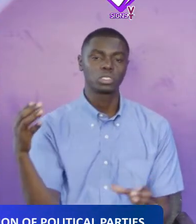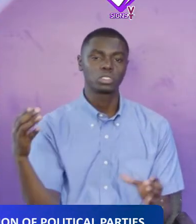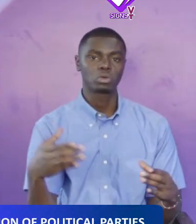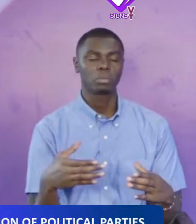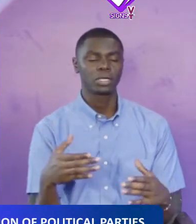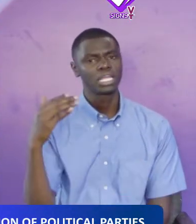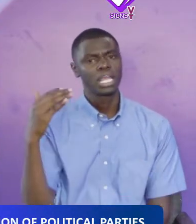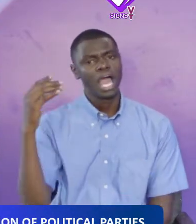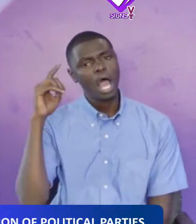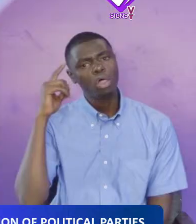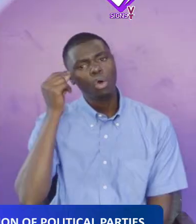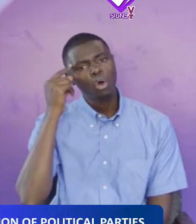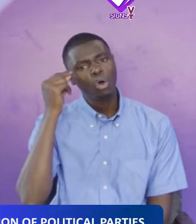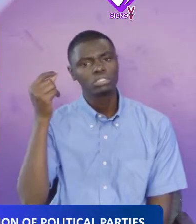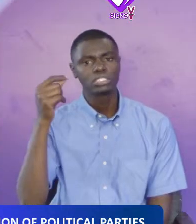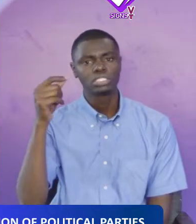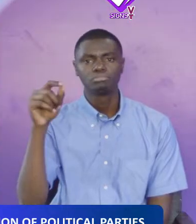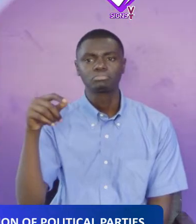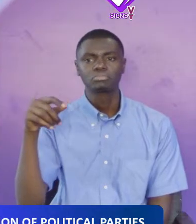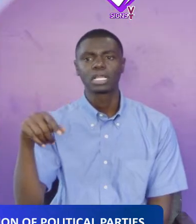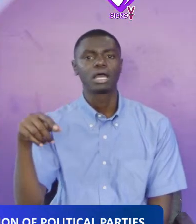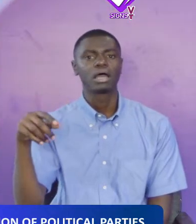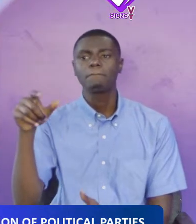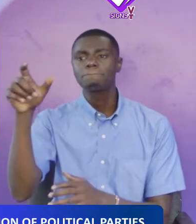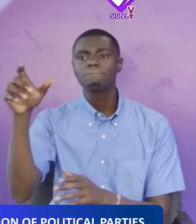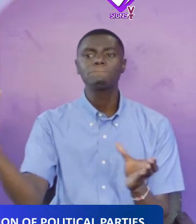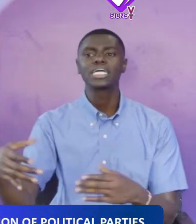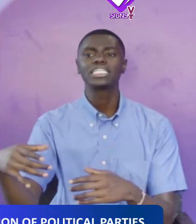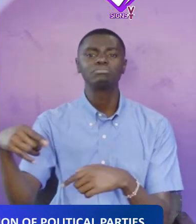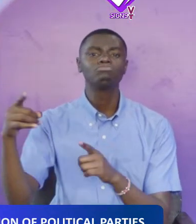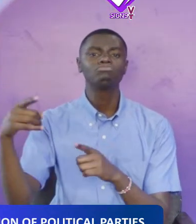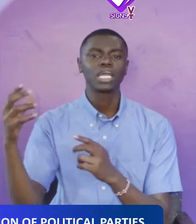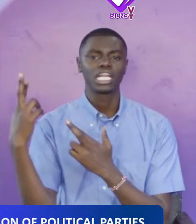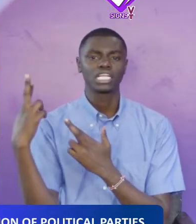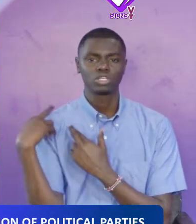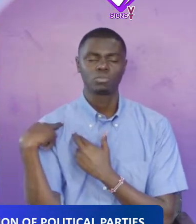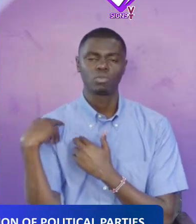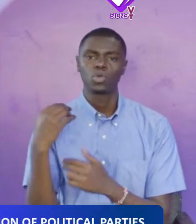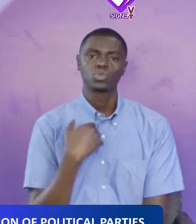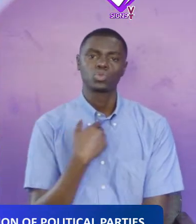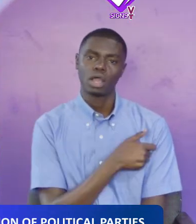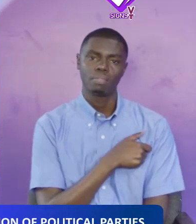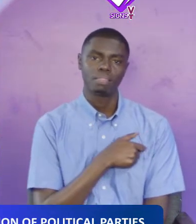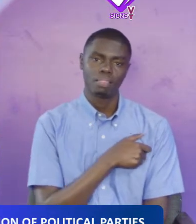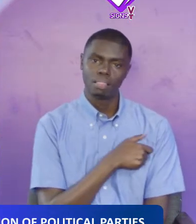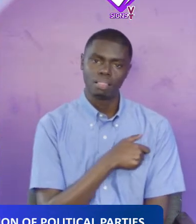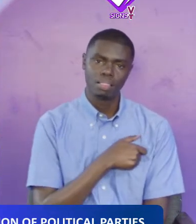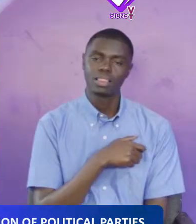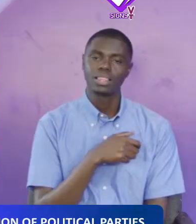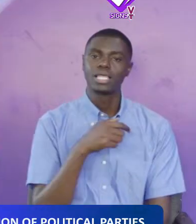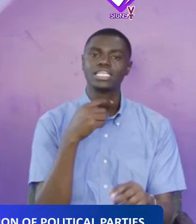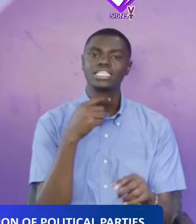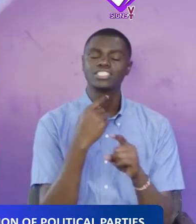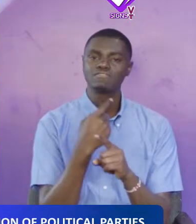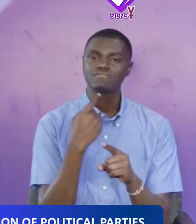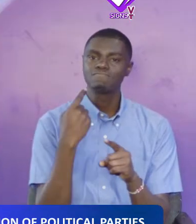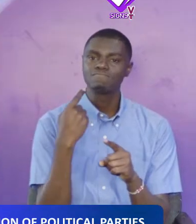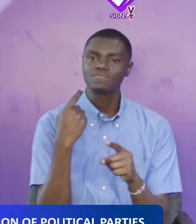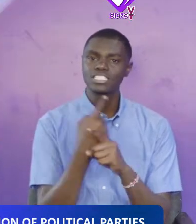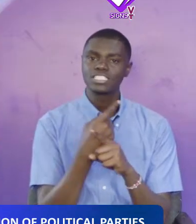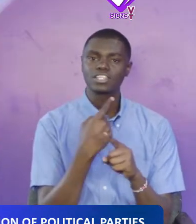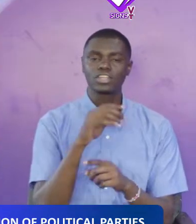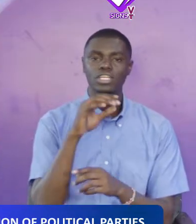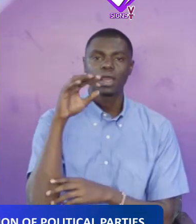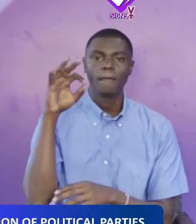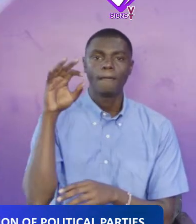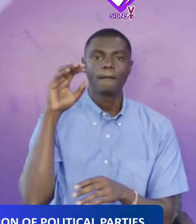always thought that it is the role of parties themselves to have agents within every polling station